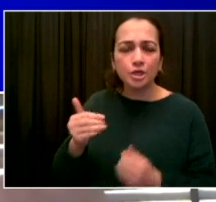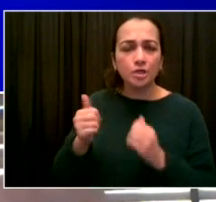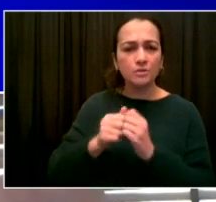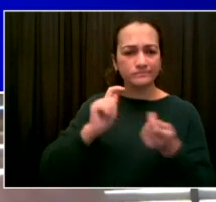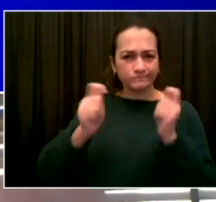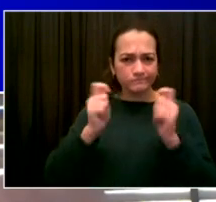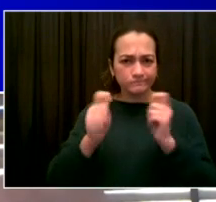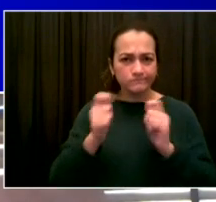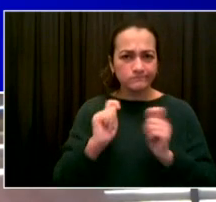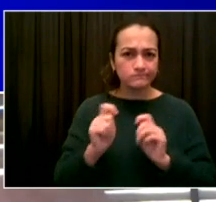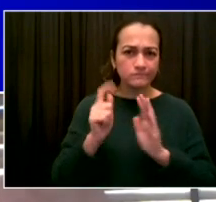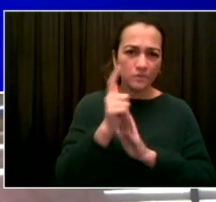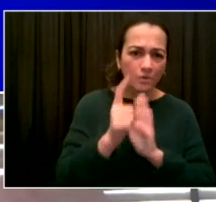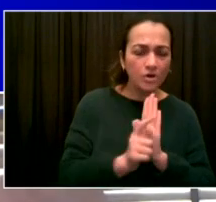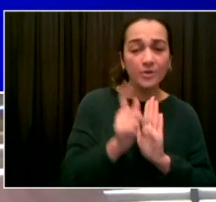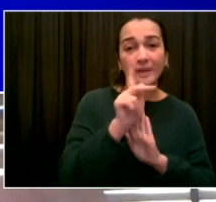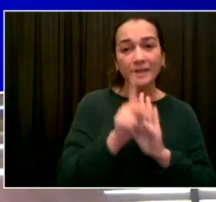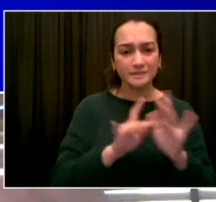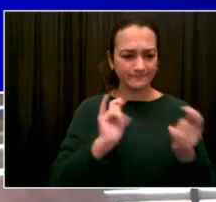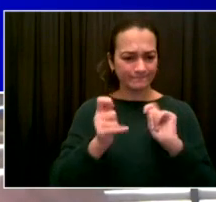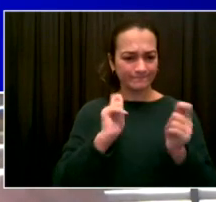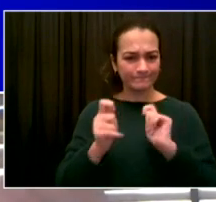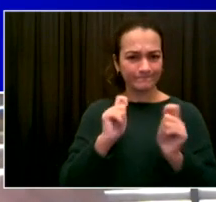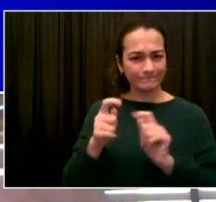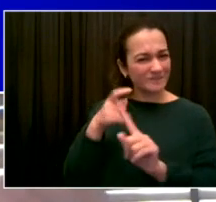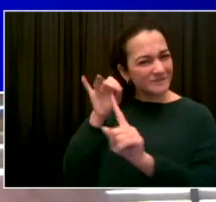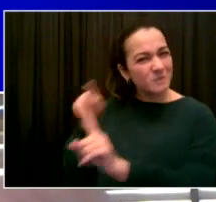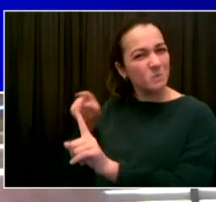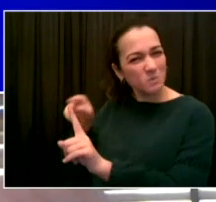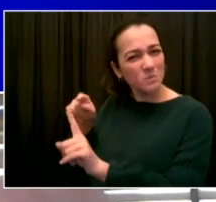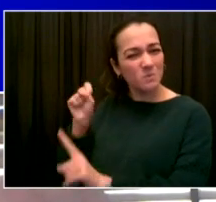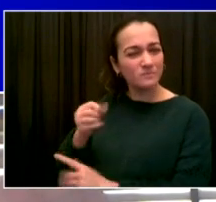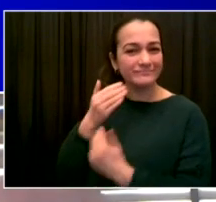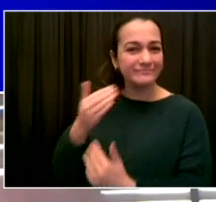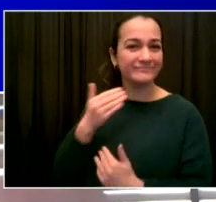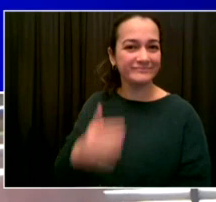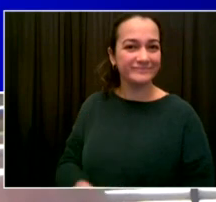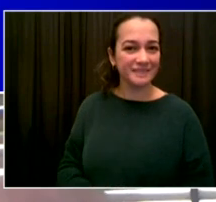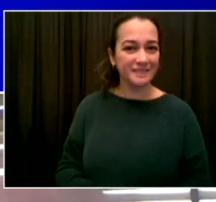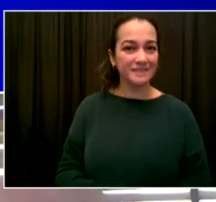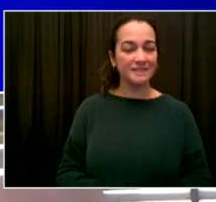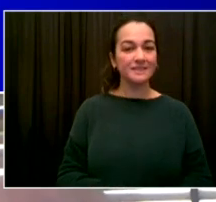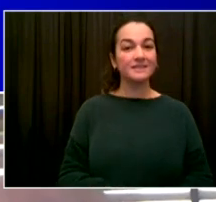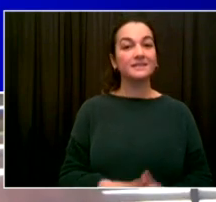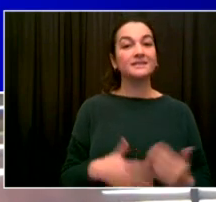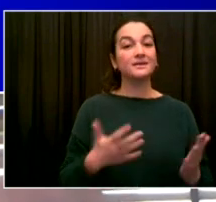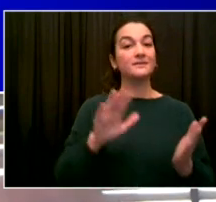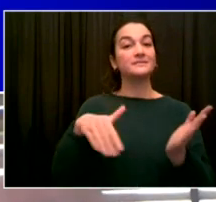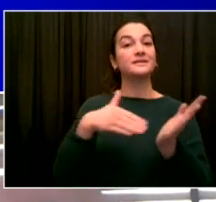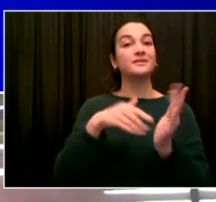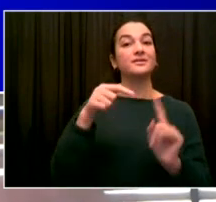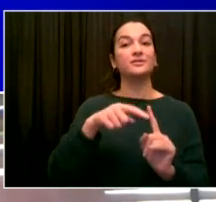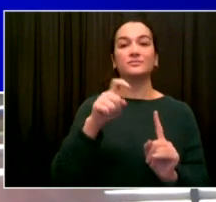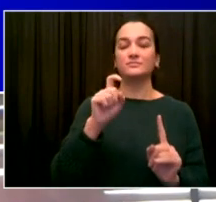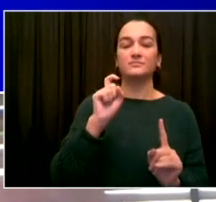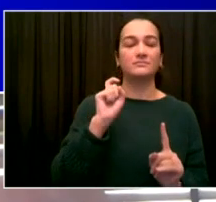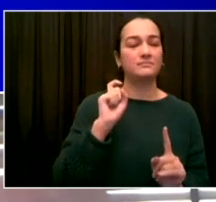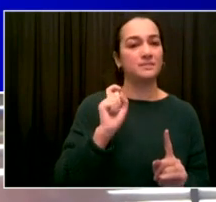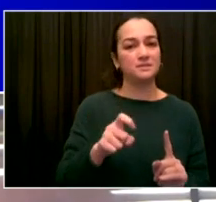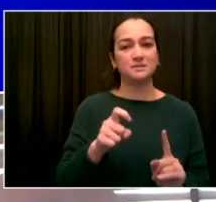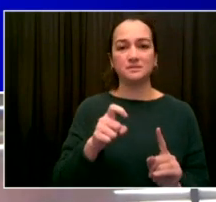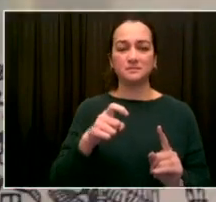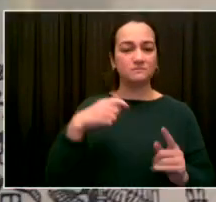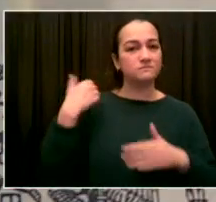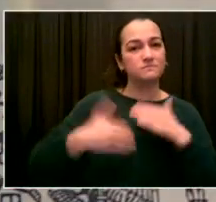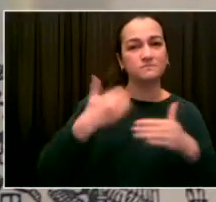not have enough action yet in this world on the climate crisis. So thank you for being one of the people who's helping to make this happen. Thank you,